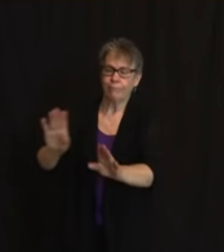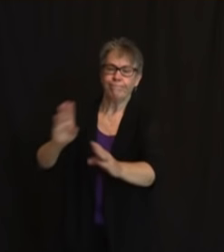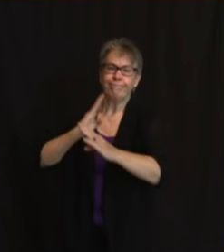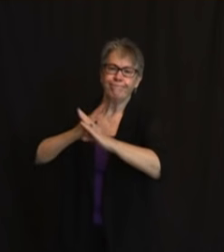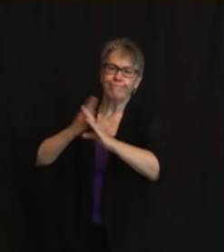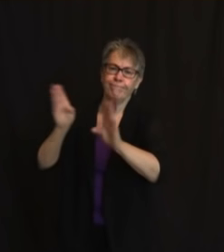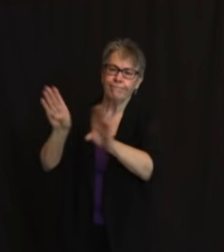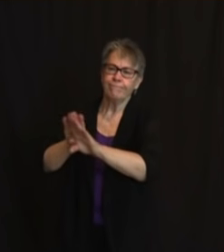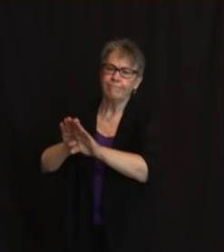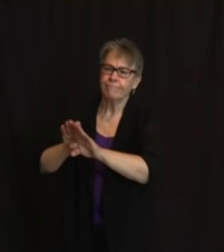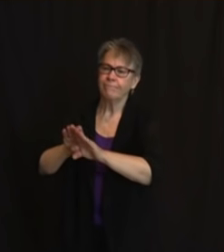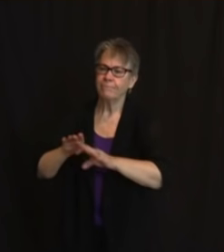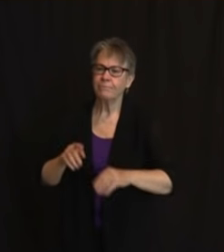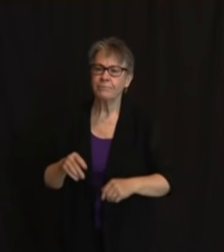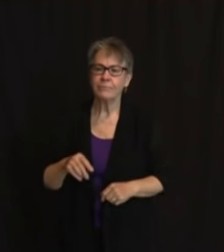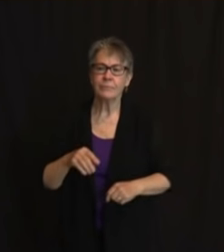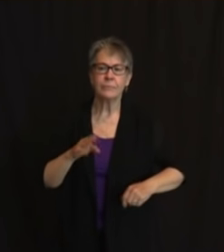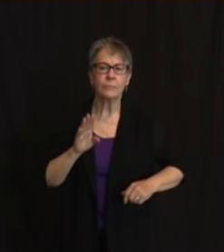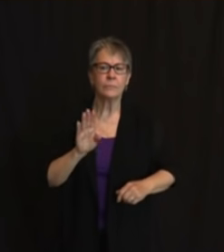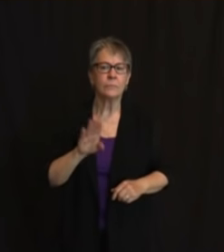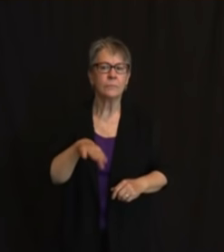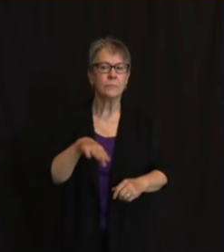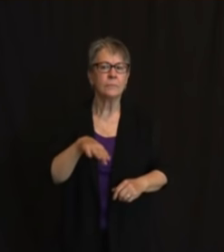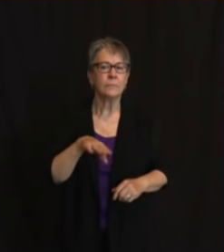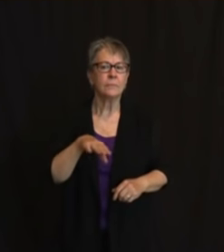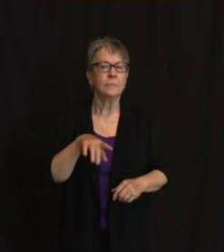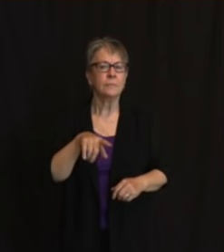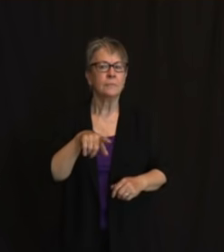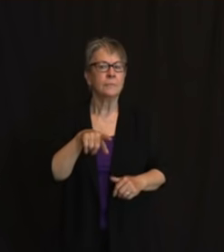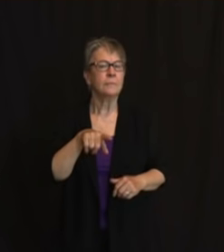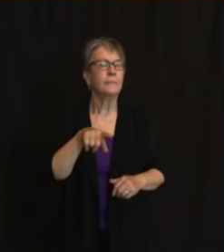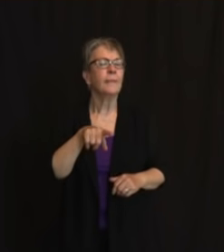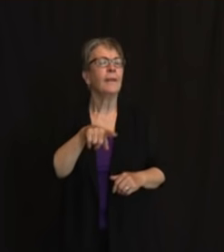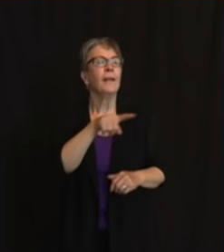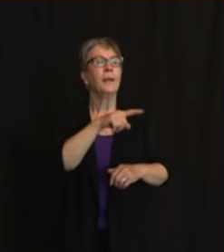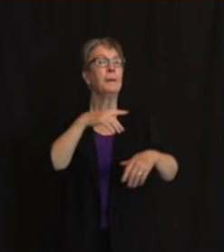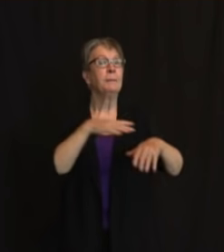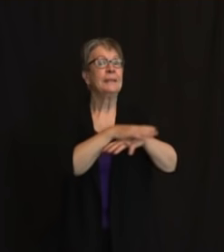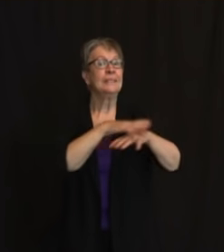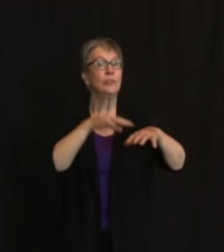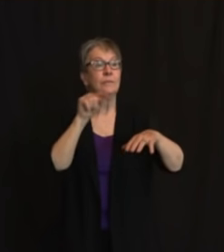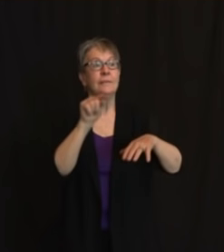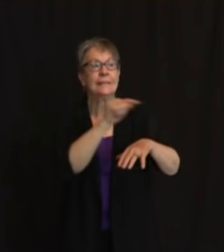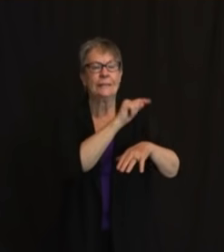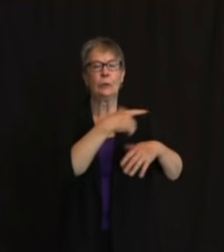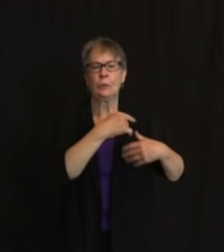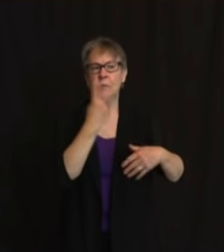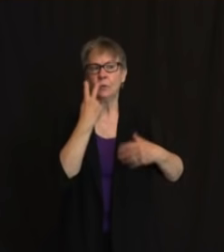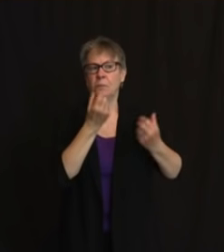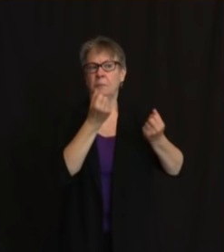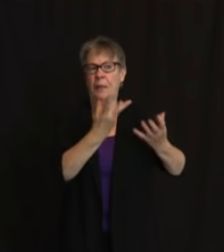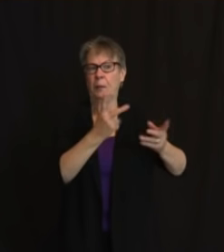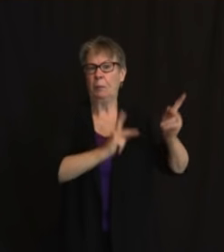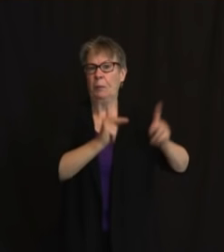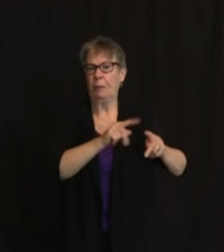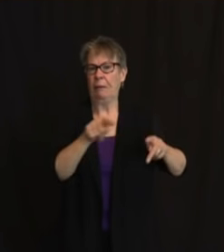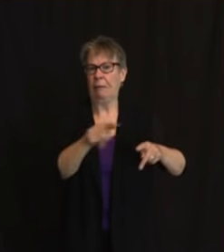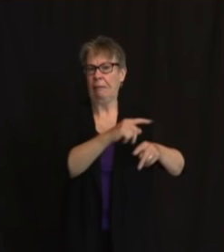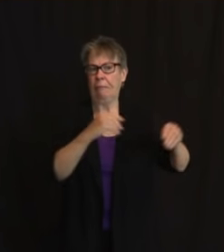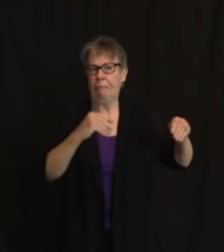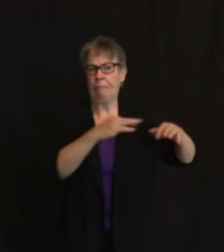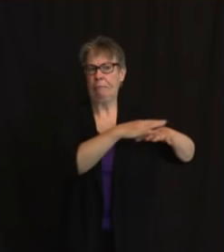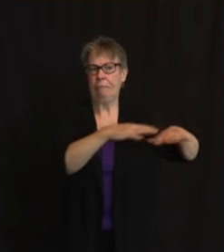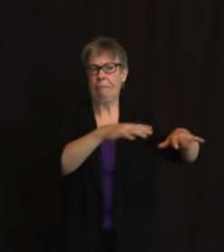both vehicular and foot traffic. There was a few extra drawbridge openings, I know, in Seabright, which caused a little bit of traffic because the